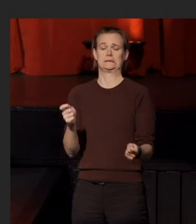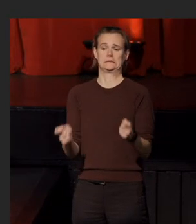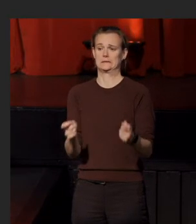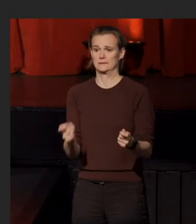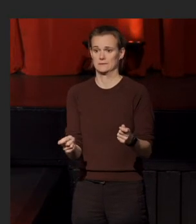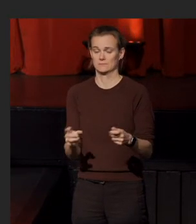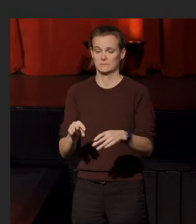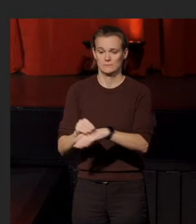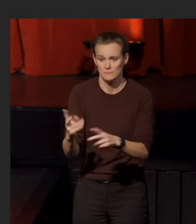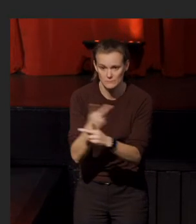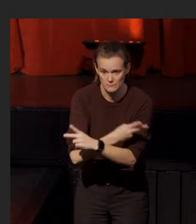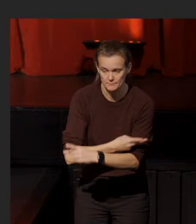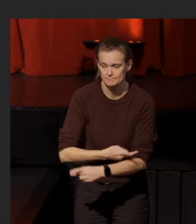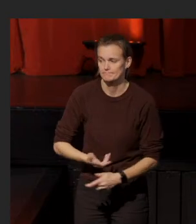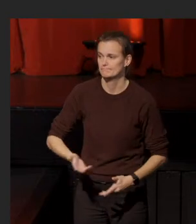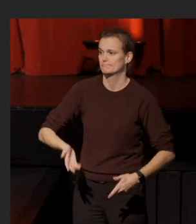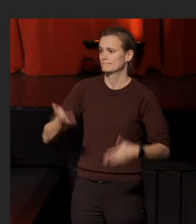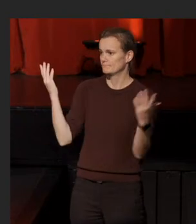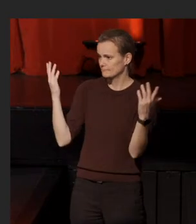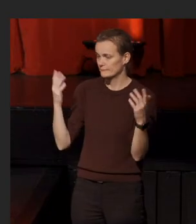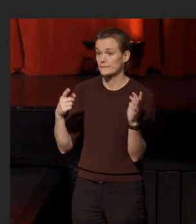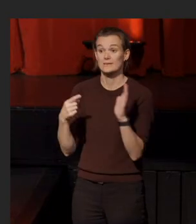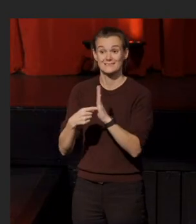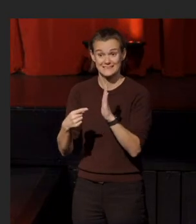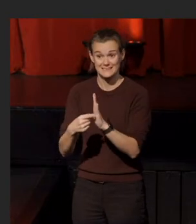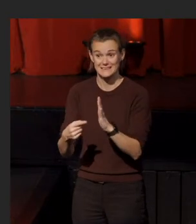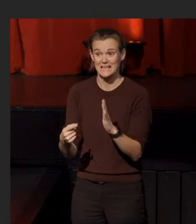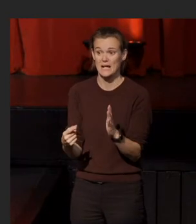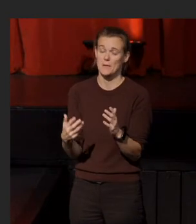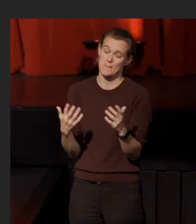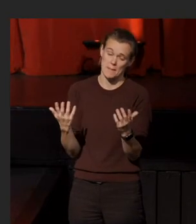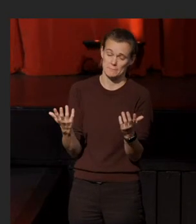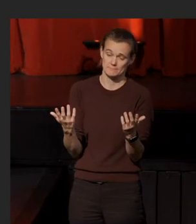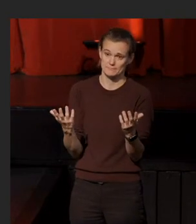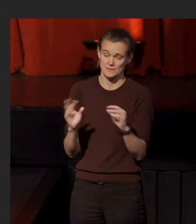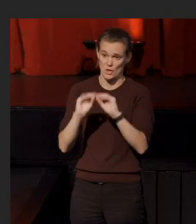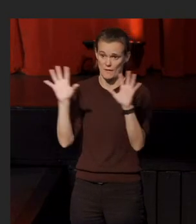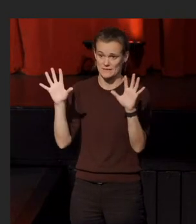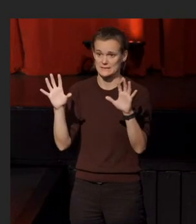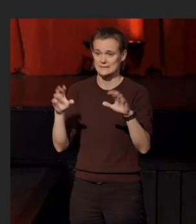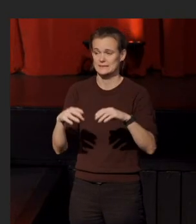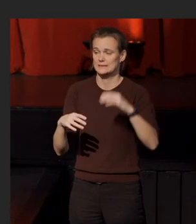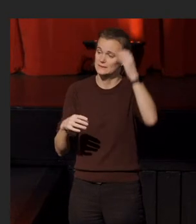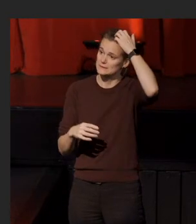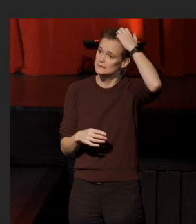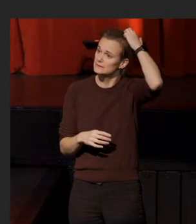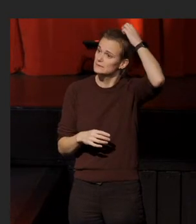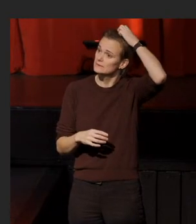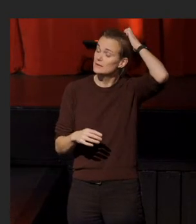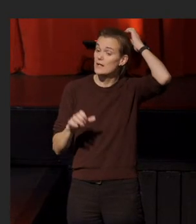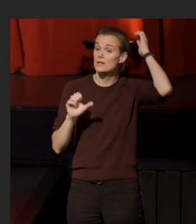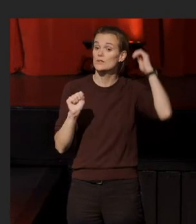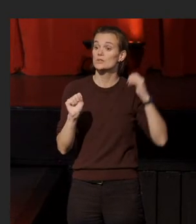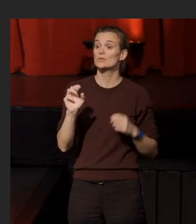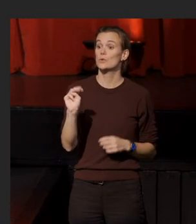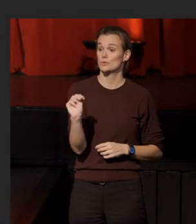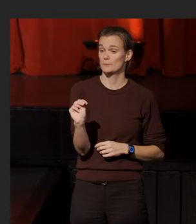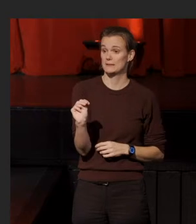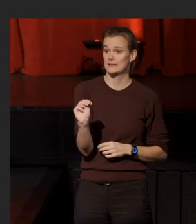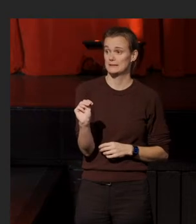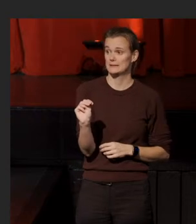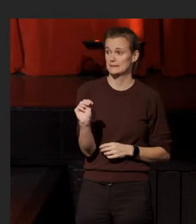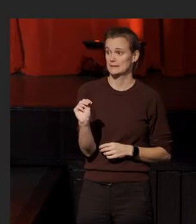the situation worse. So, for example, it might seem intuitive that we should have the social media